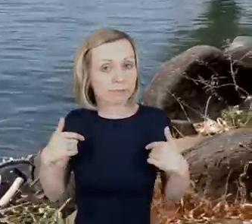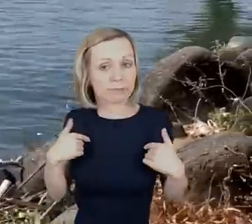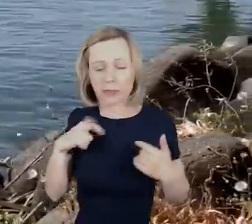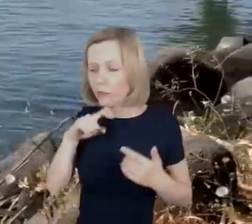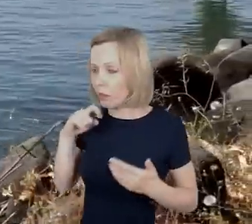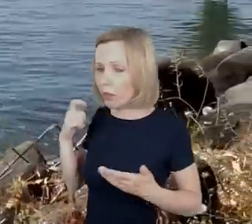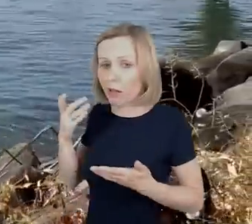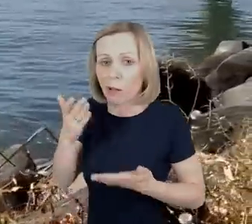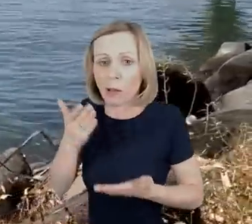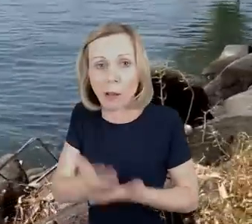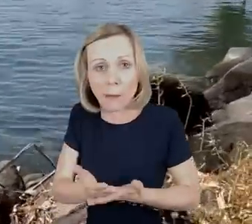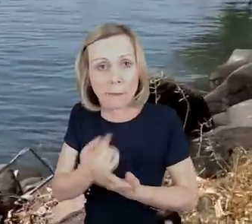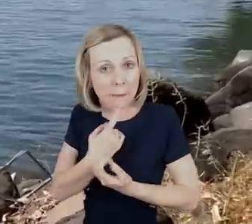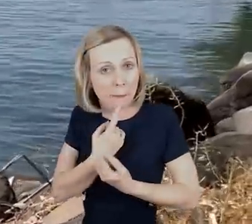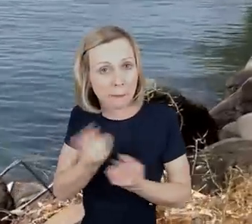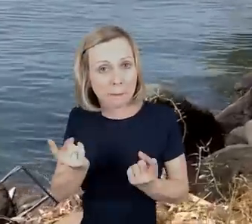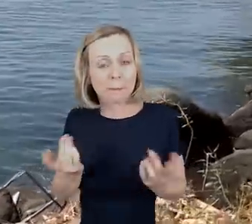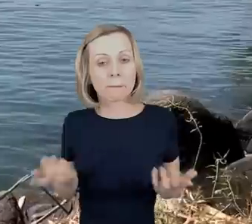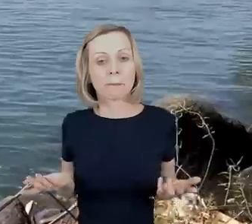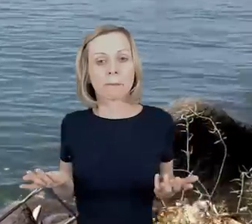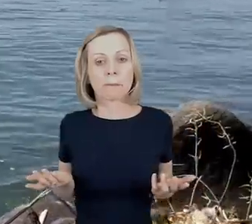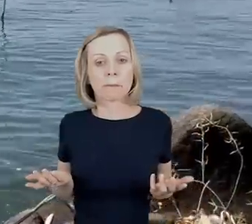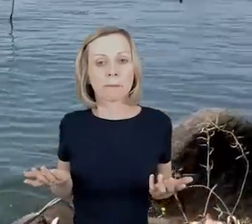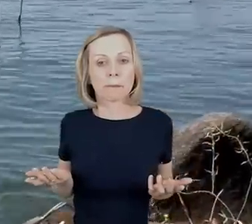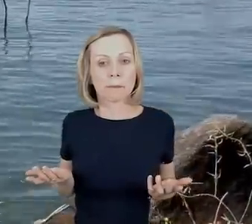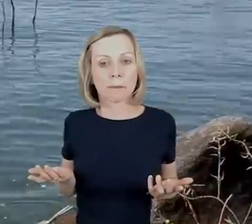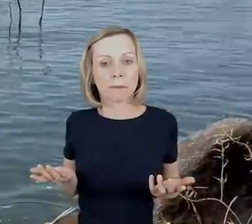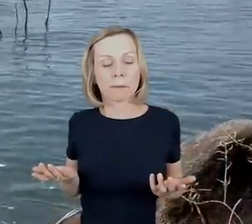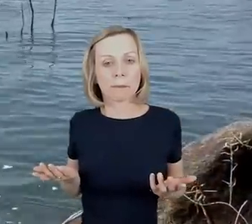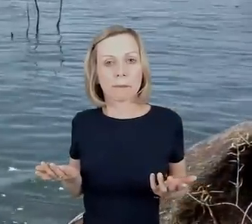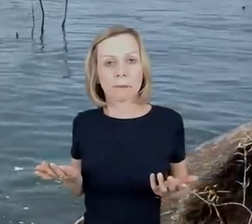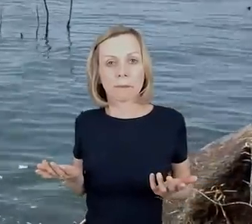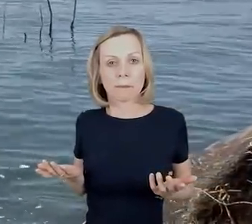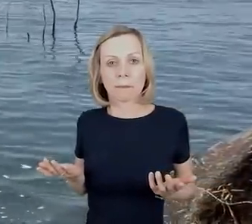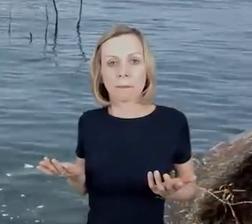What I tell you is this. The only way.